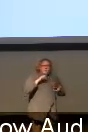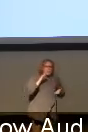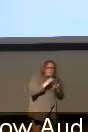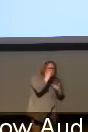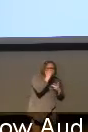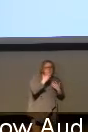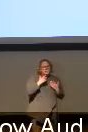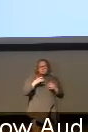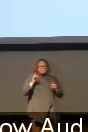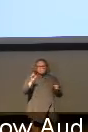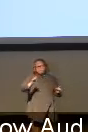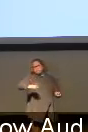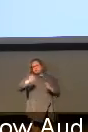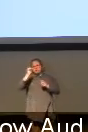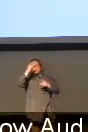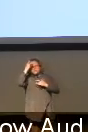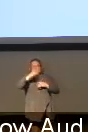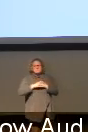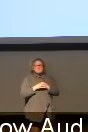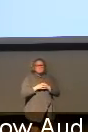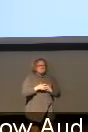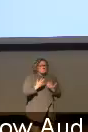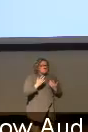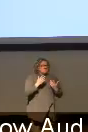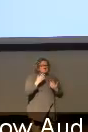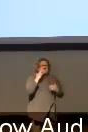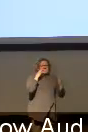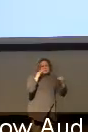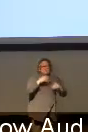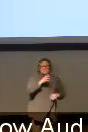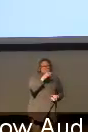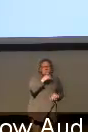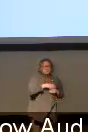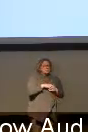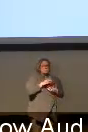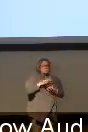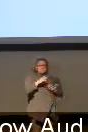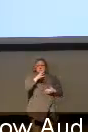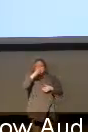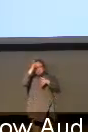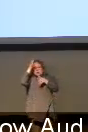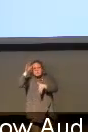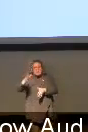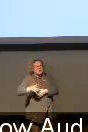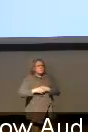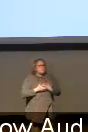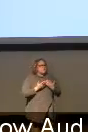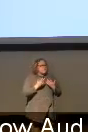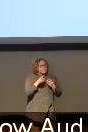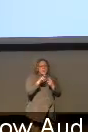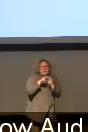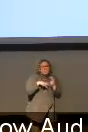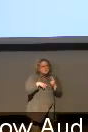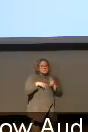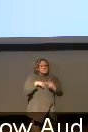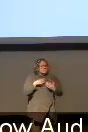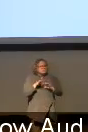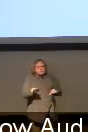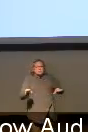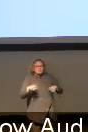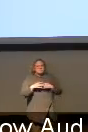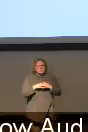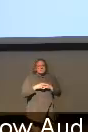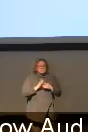We saw expectant mothers, elderly grandparents, couples and family members and children. We saw